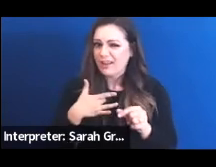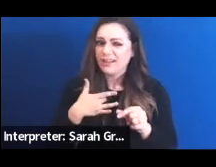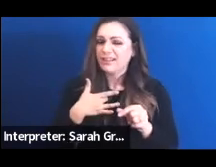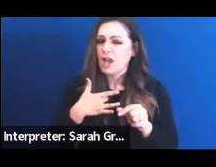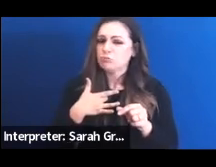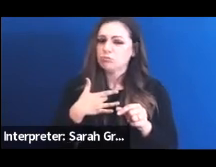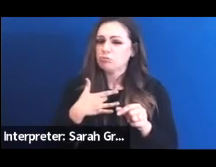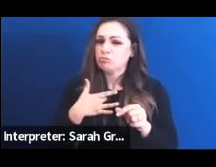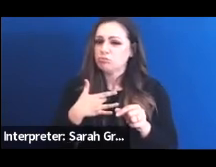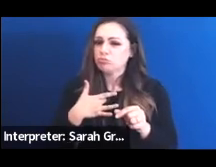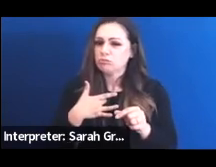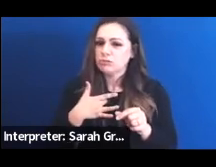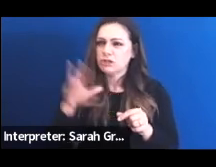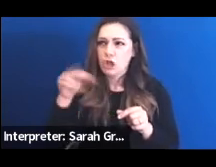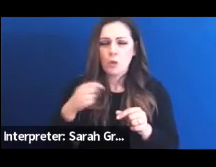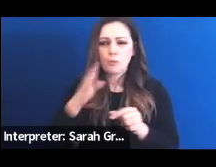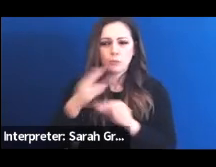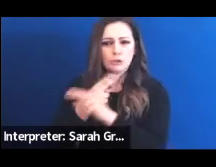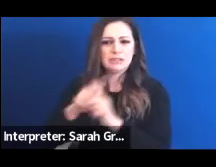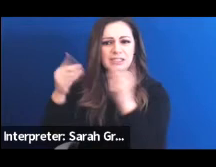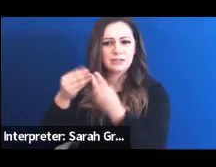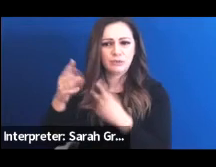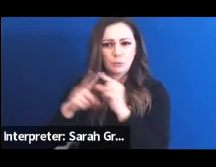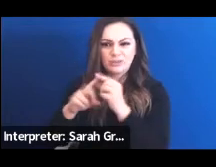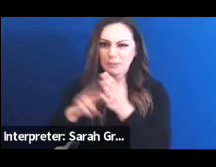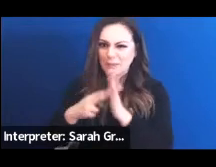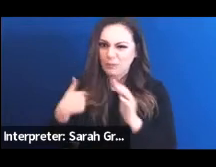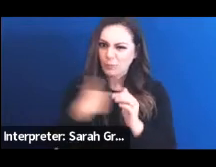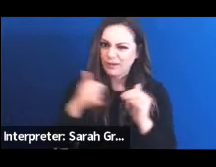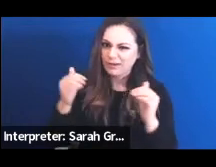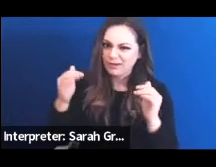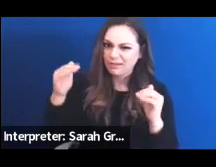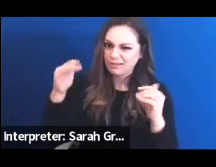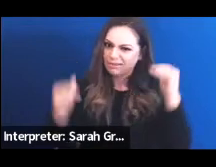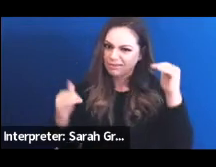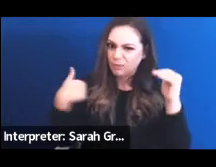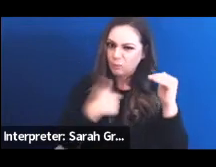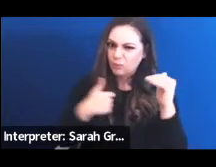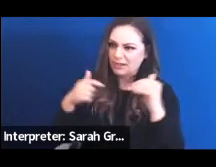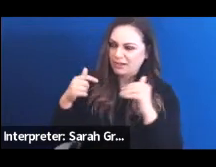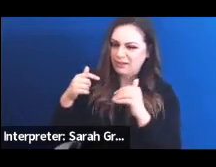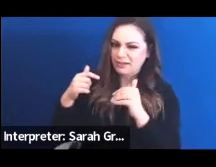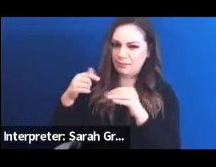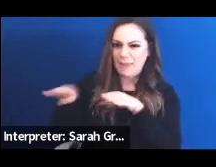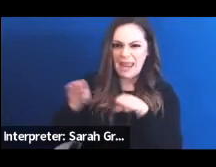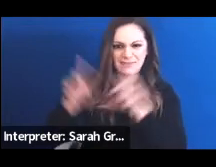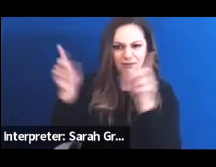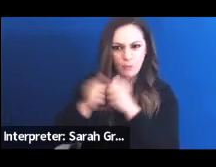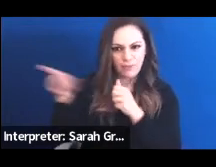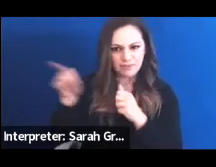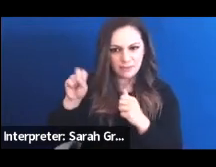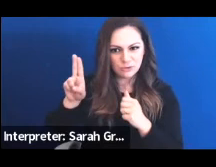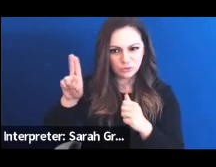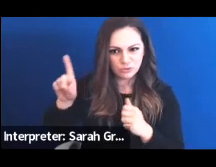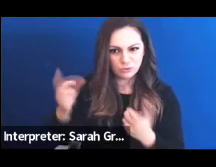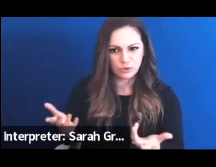substance use disorders like chronic medical conditions. Something to think about. And this is a good one here. It's like if we